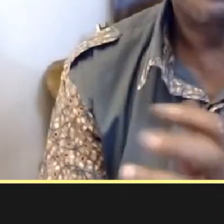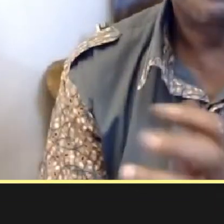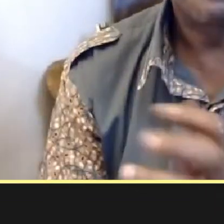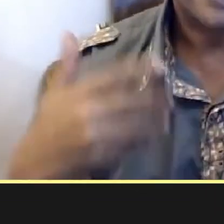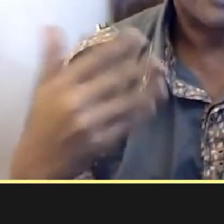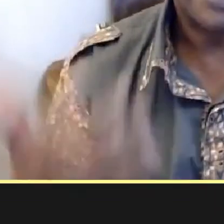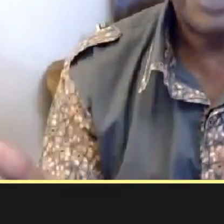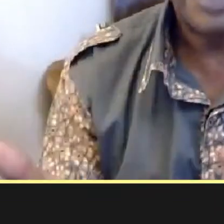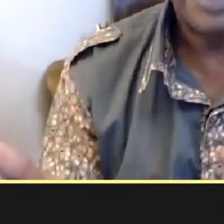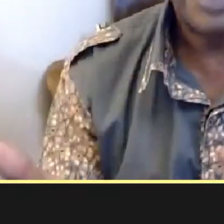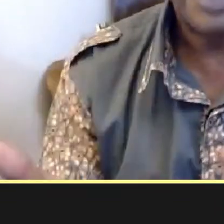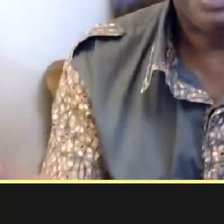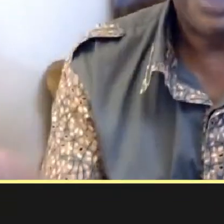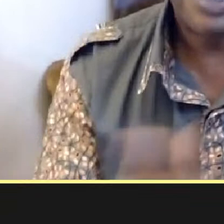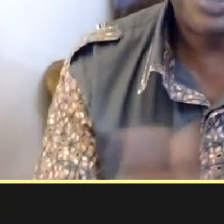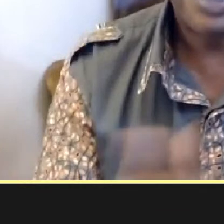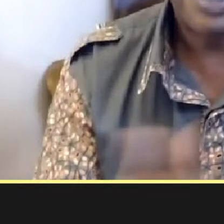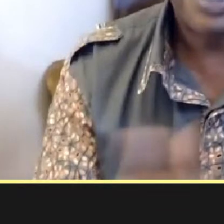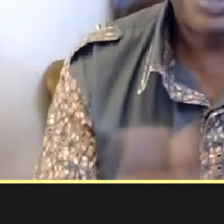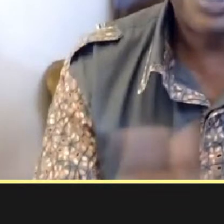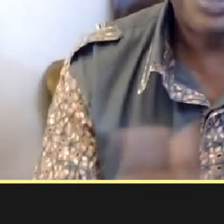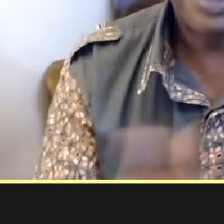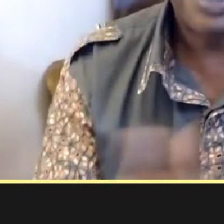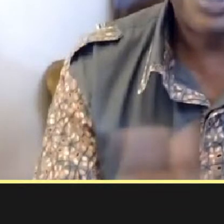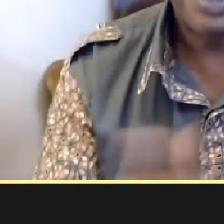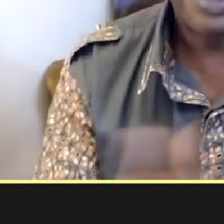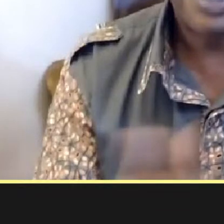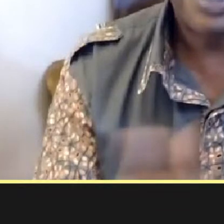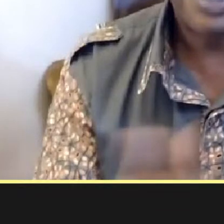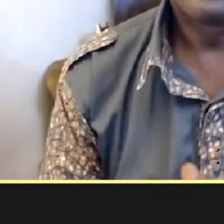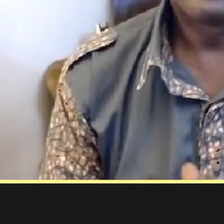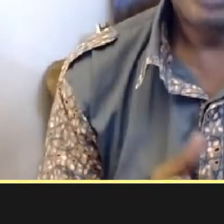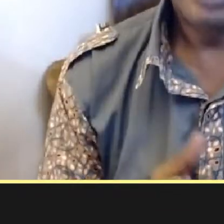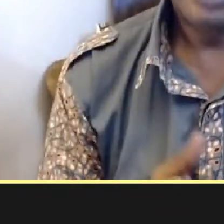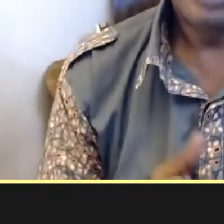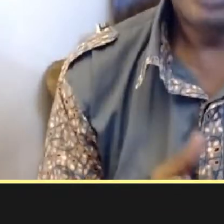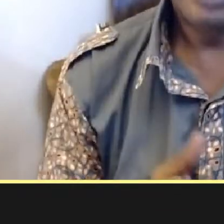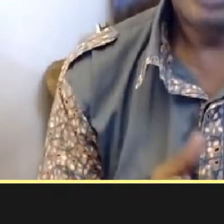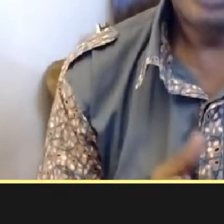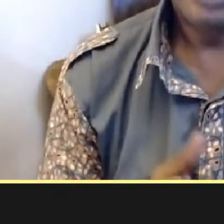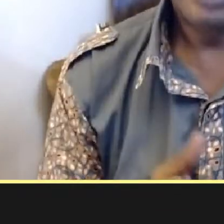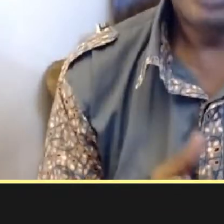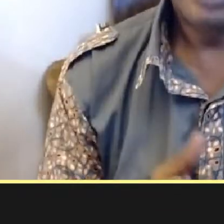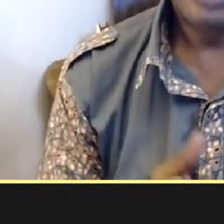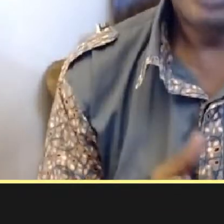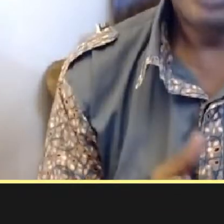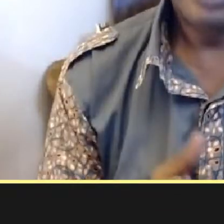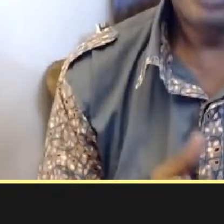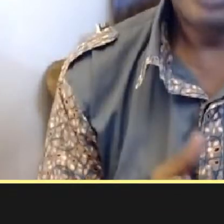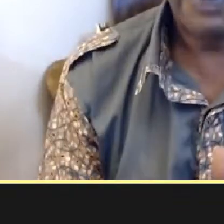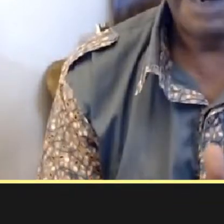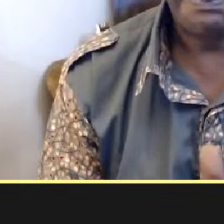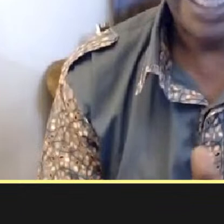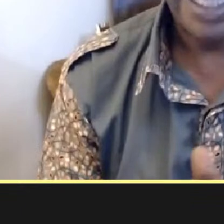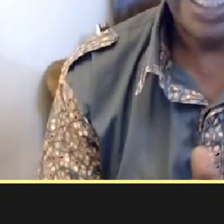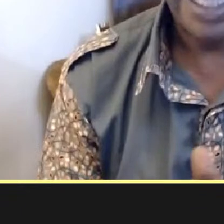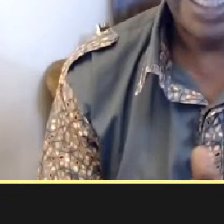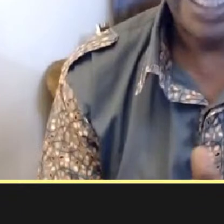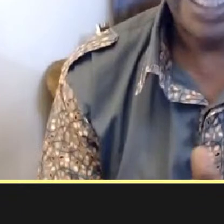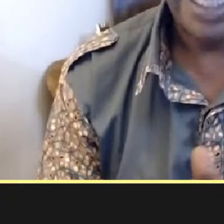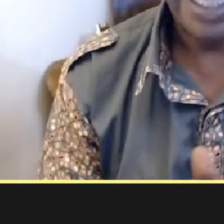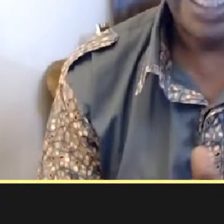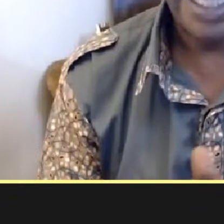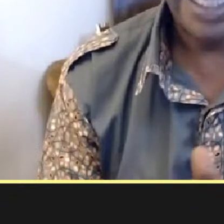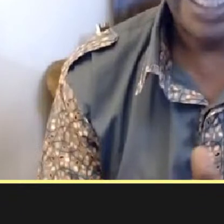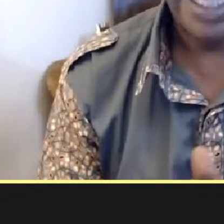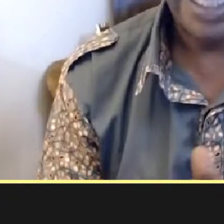initiative where people are now sensitized like this. It is your support we really like. So I want to thank Google for thank you very much. Finally,